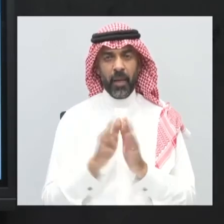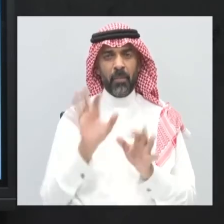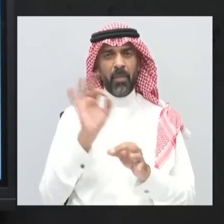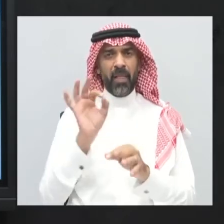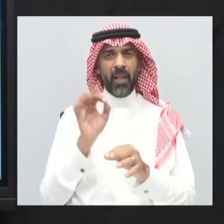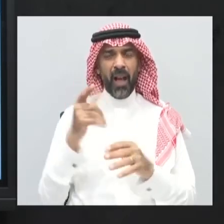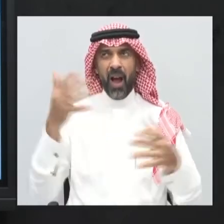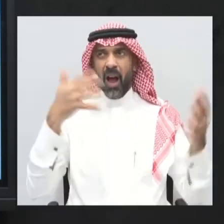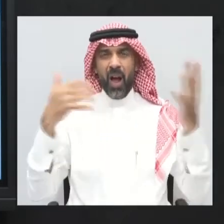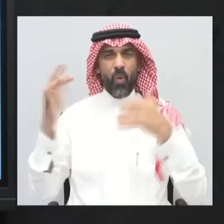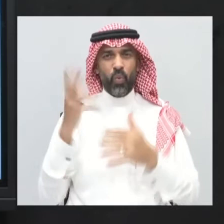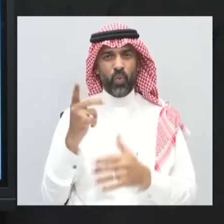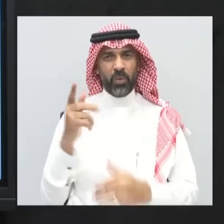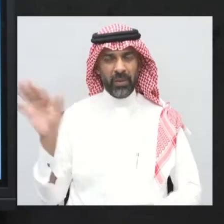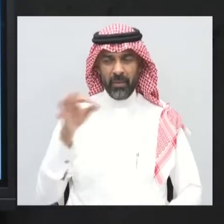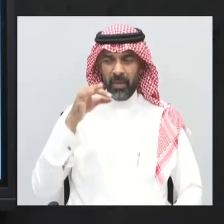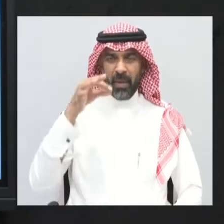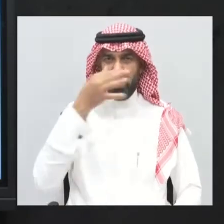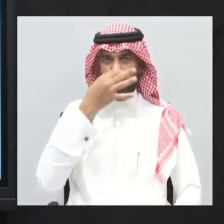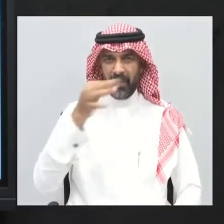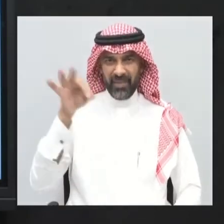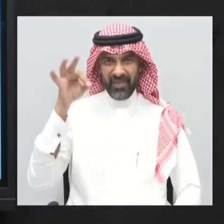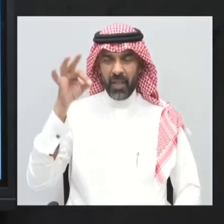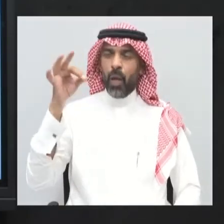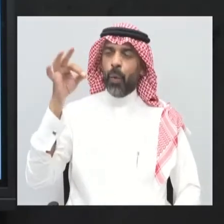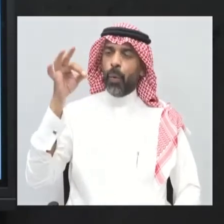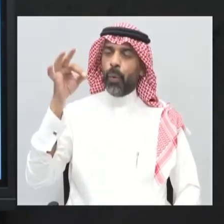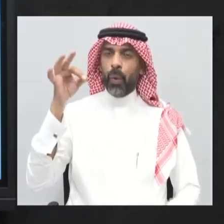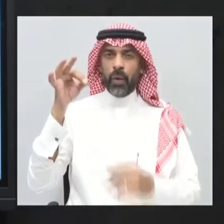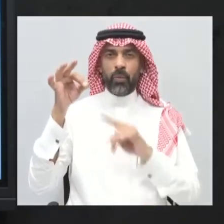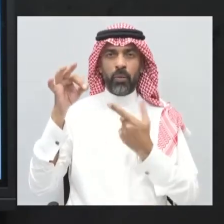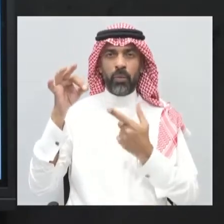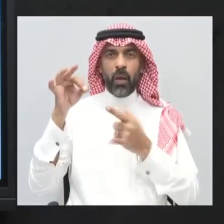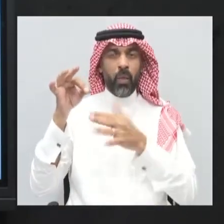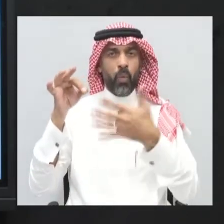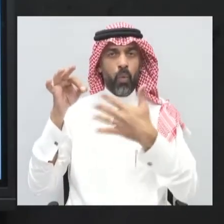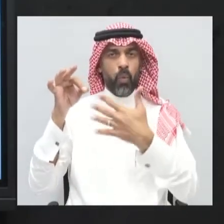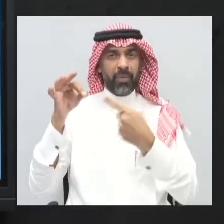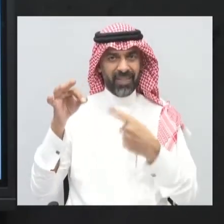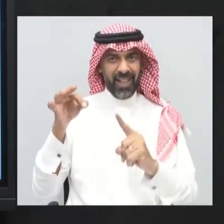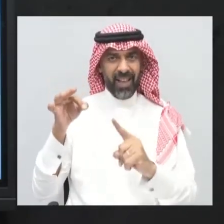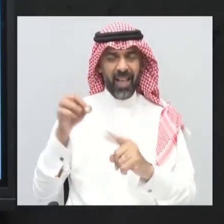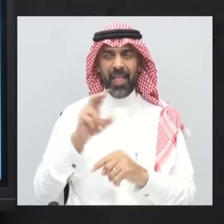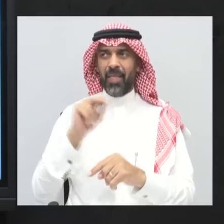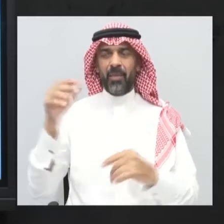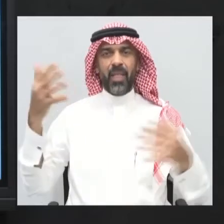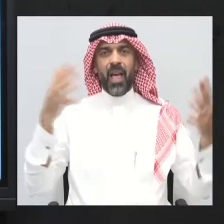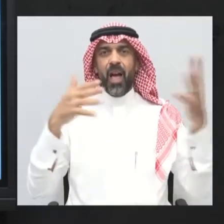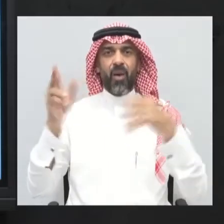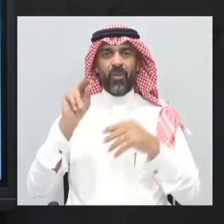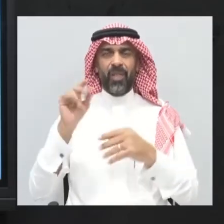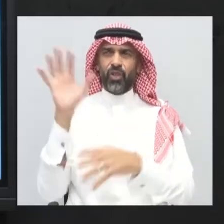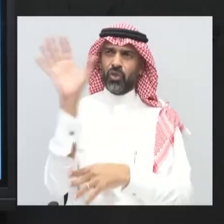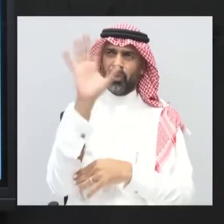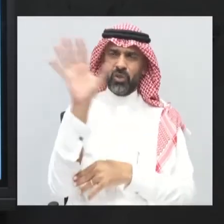it. What will happen to the tissue? It will move, right? So you can see if it's windy when things